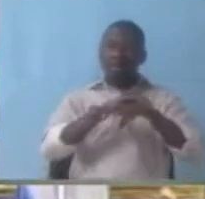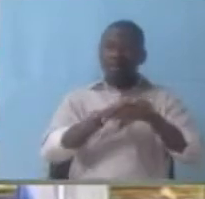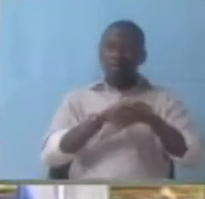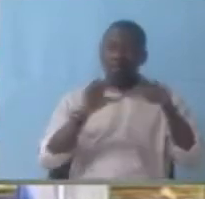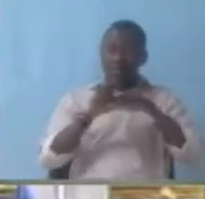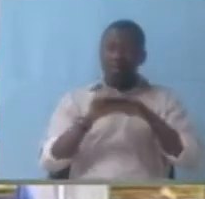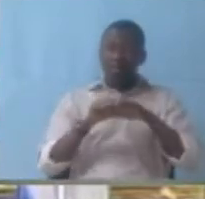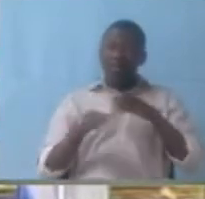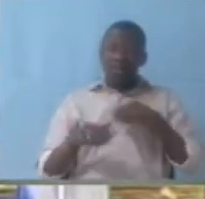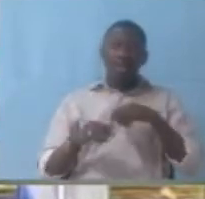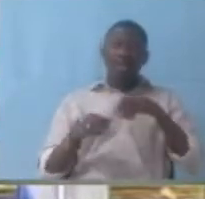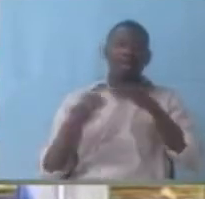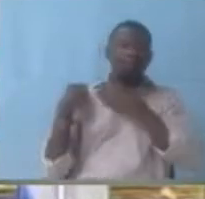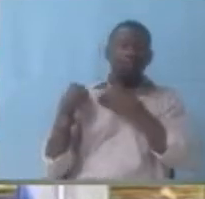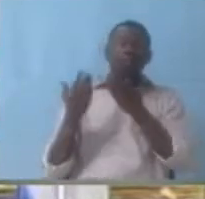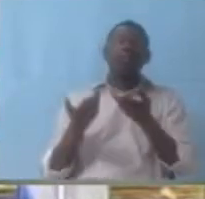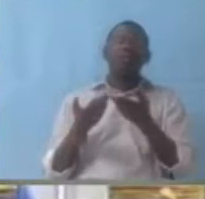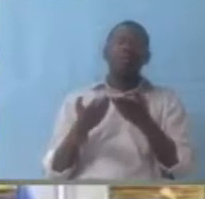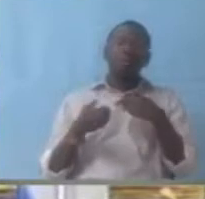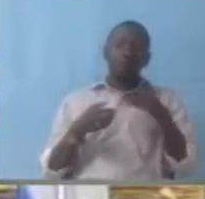odu palaso ni ntaka ki kiti ndirlaldi.